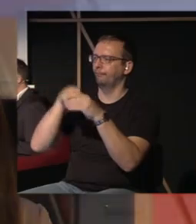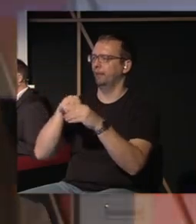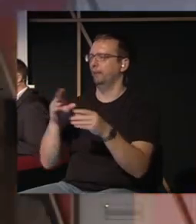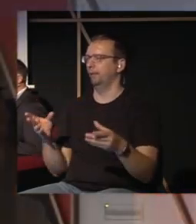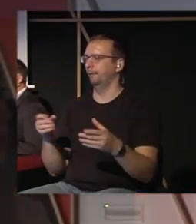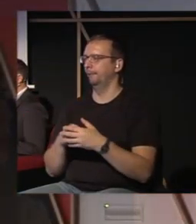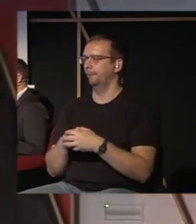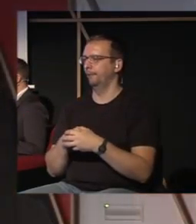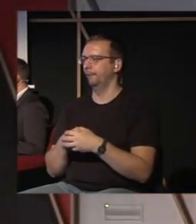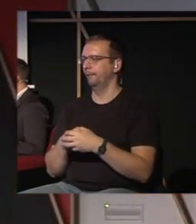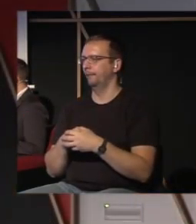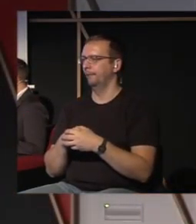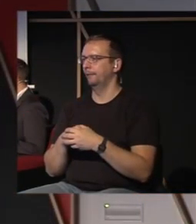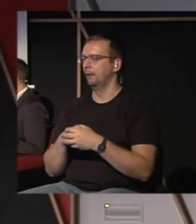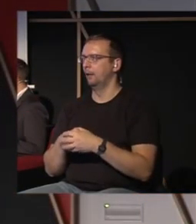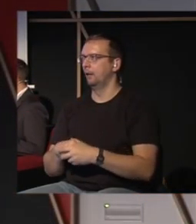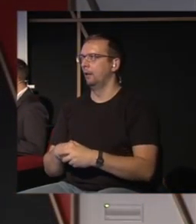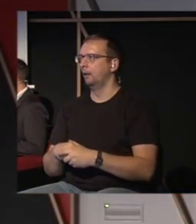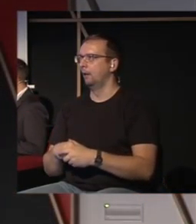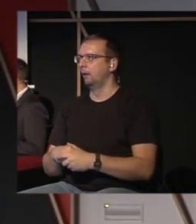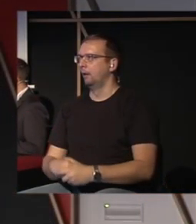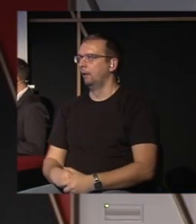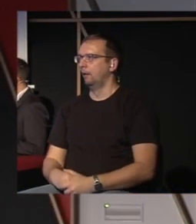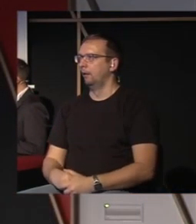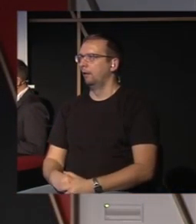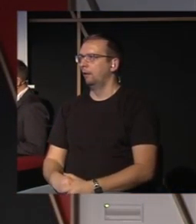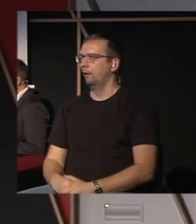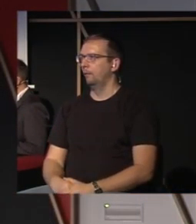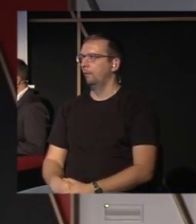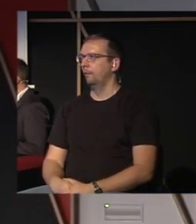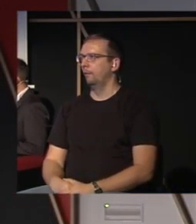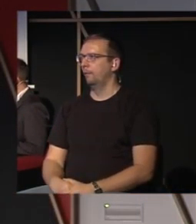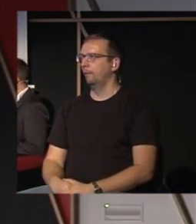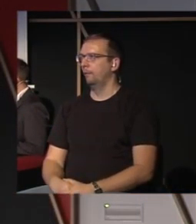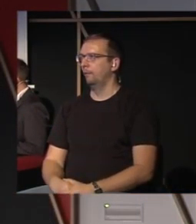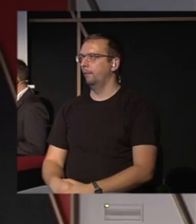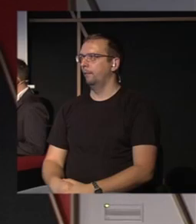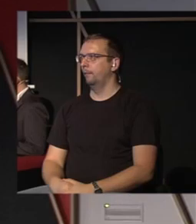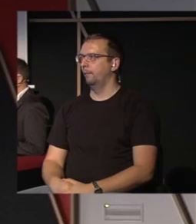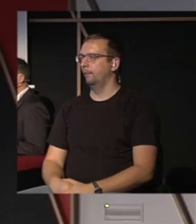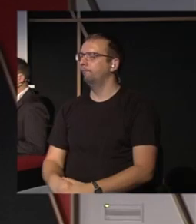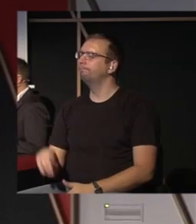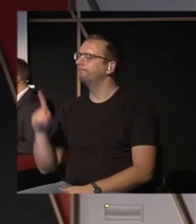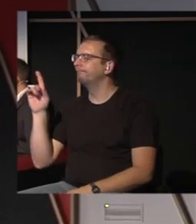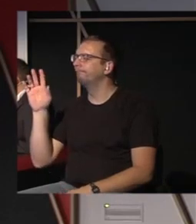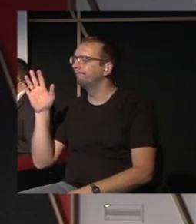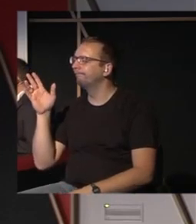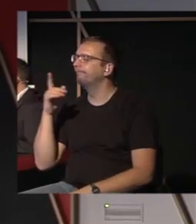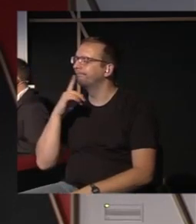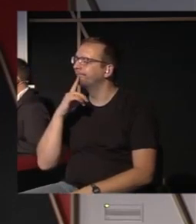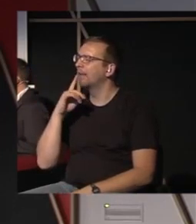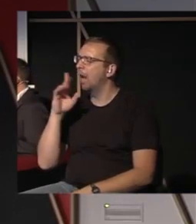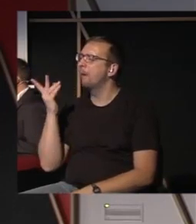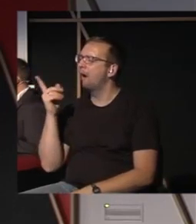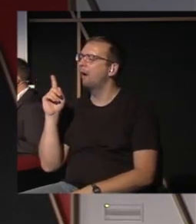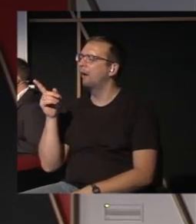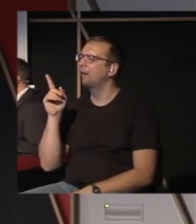maybe you want to answer on the question how close you work linked to the national regulations?